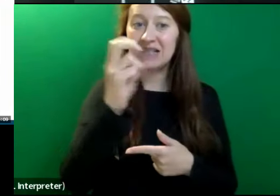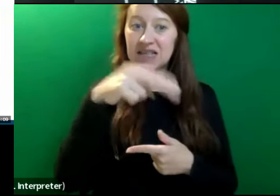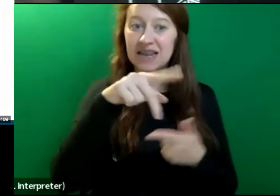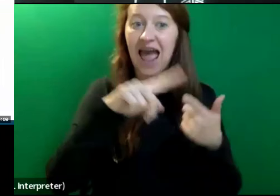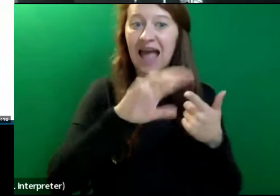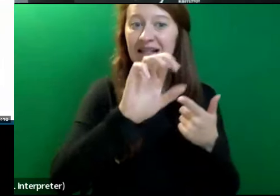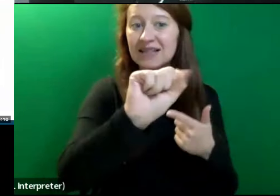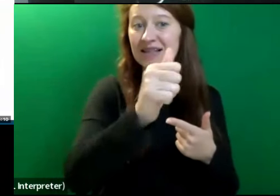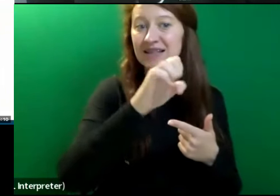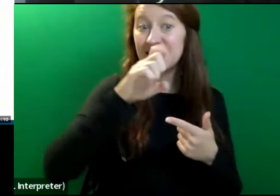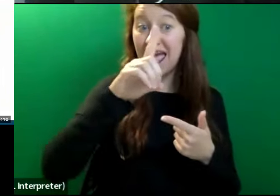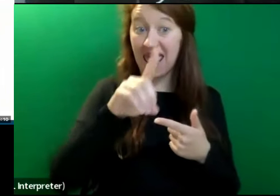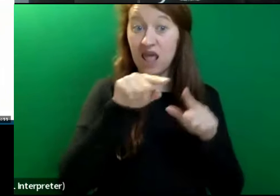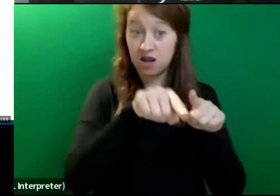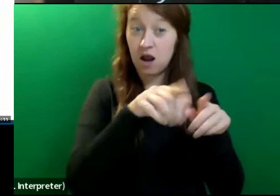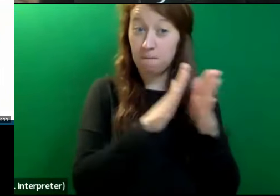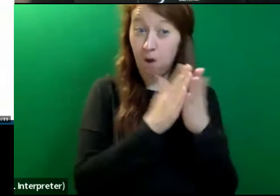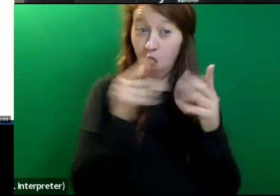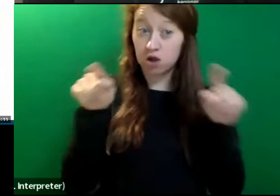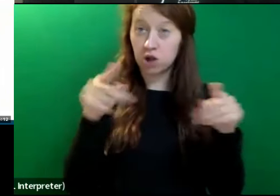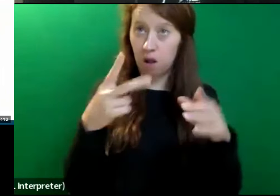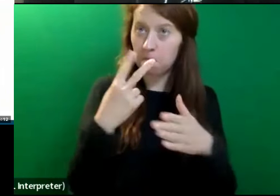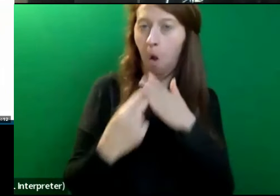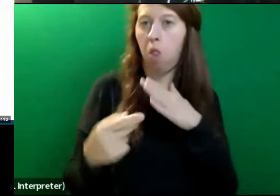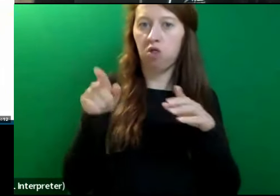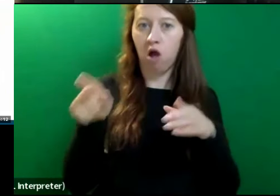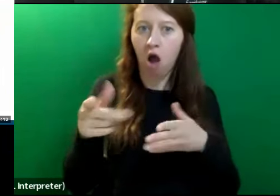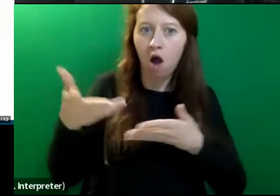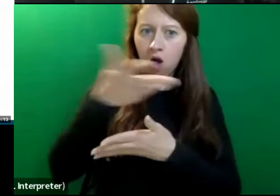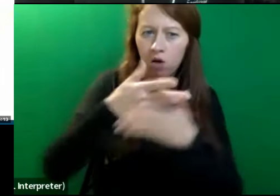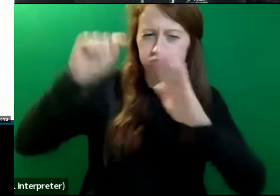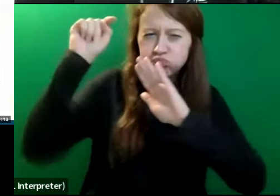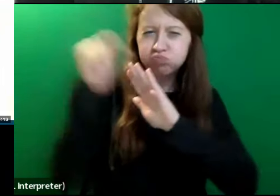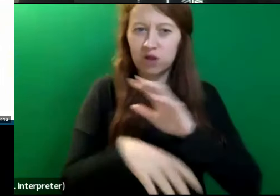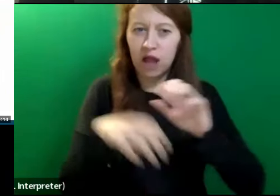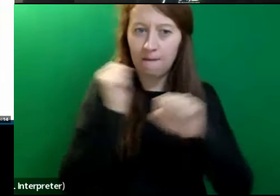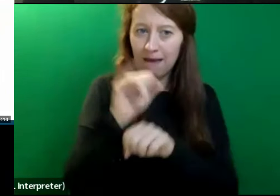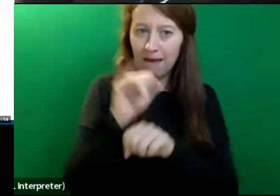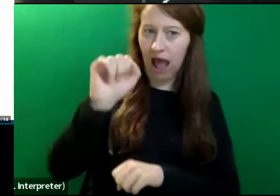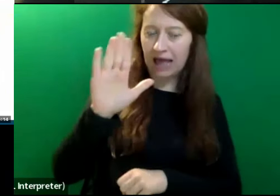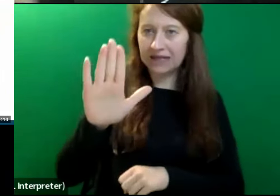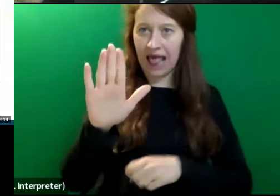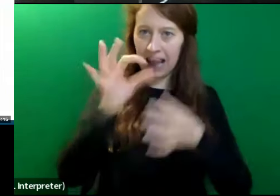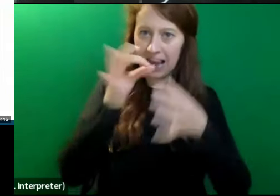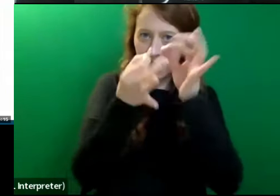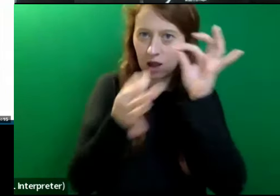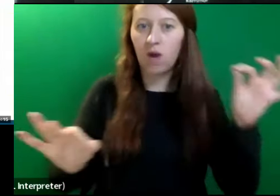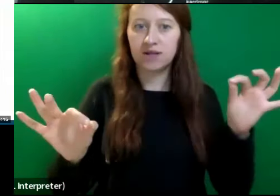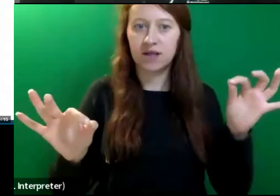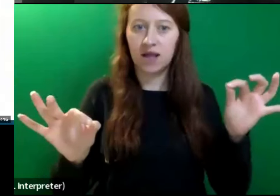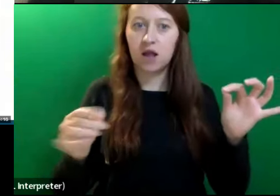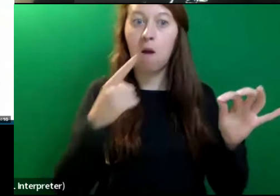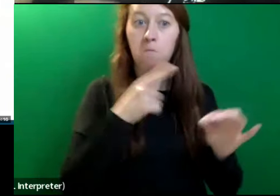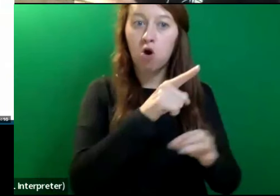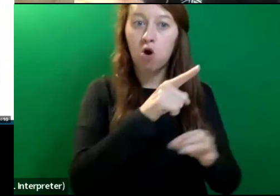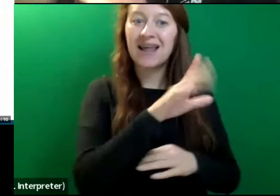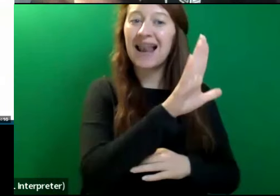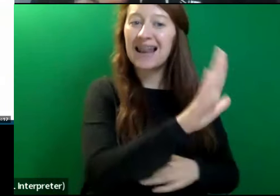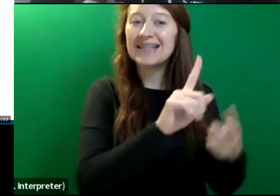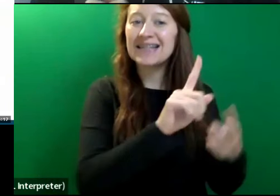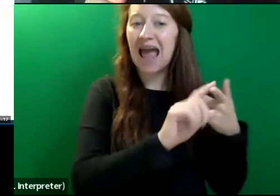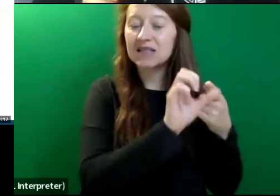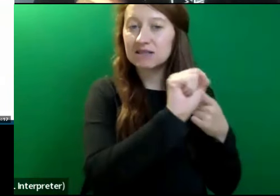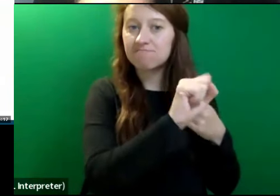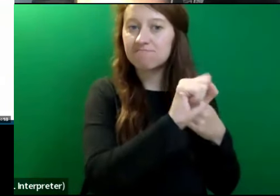linguistic account of Irish Sign Language. And particularly Leeson and Said's book offers a full chapter on